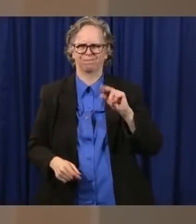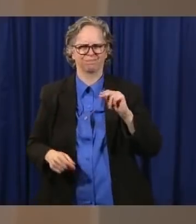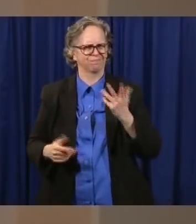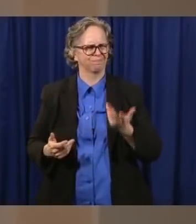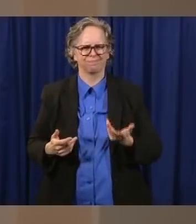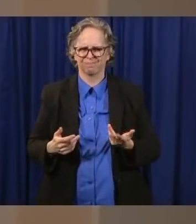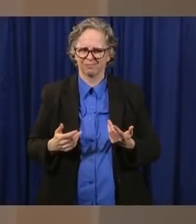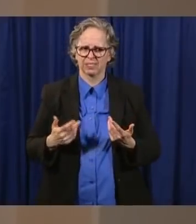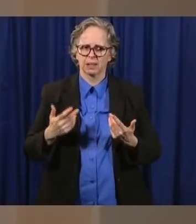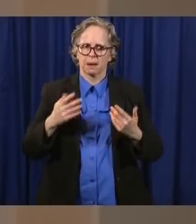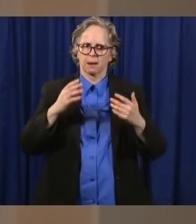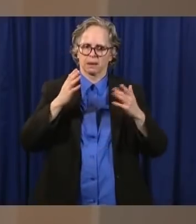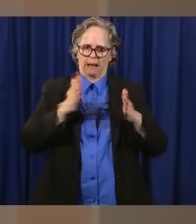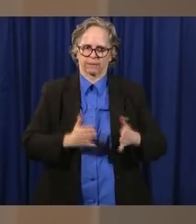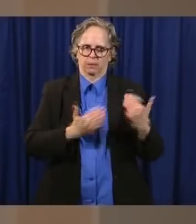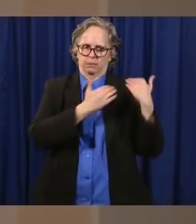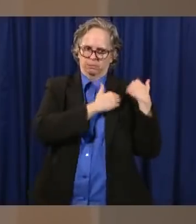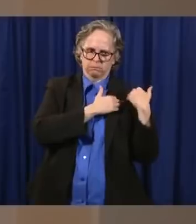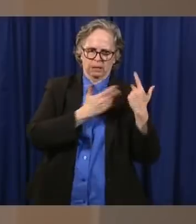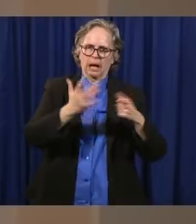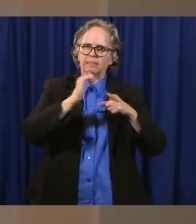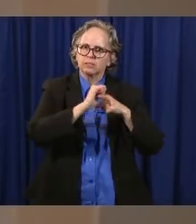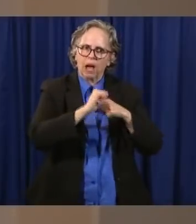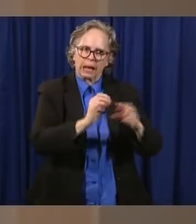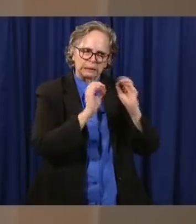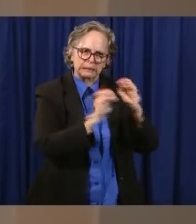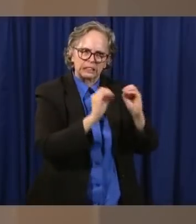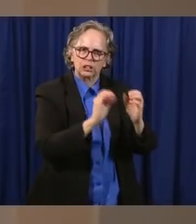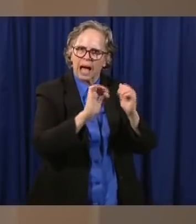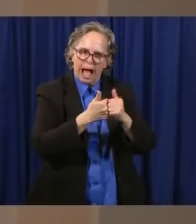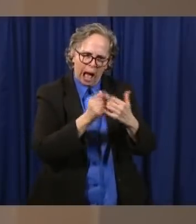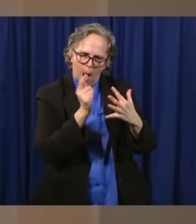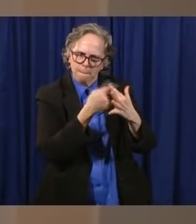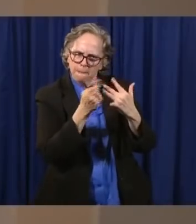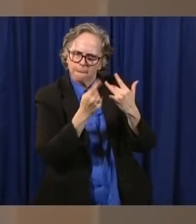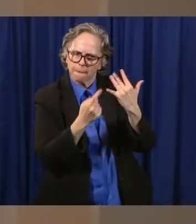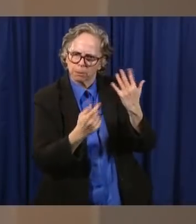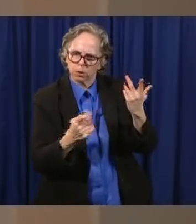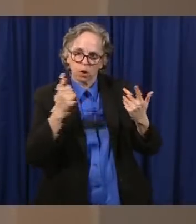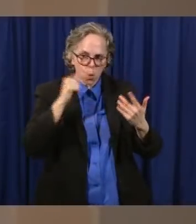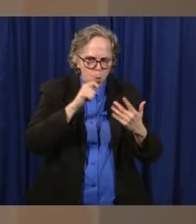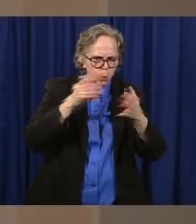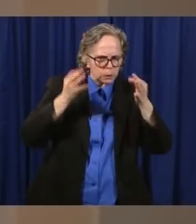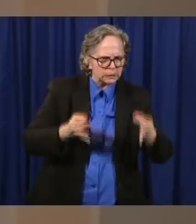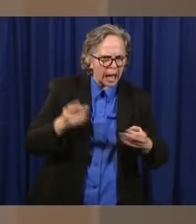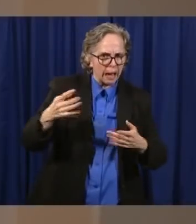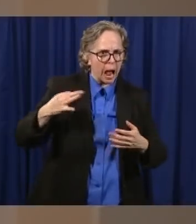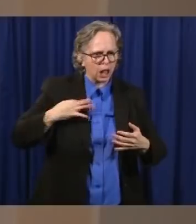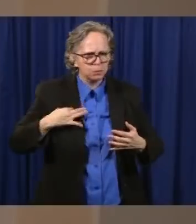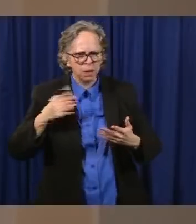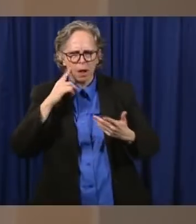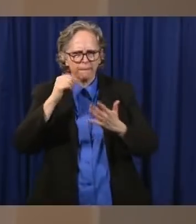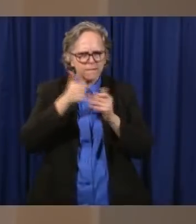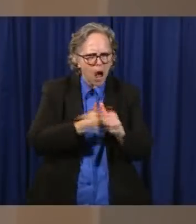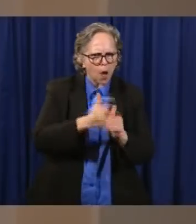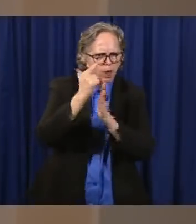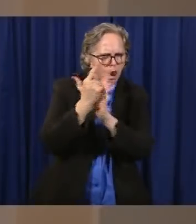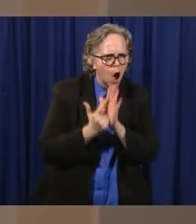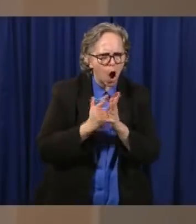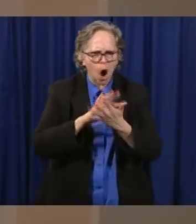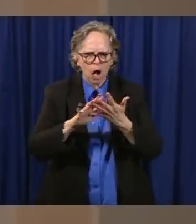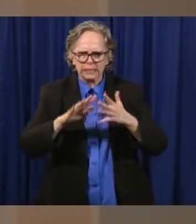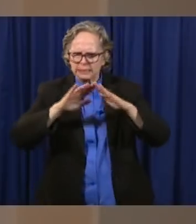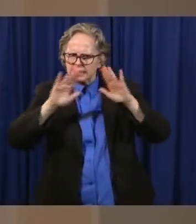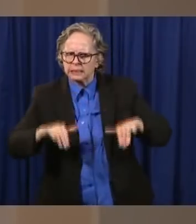out has to be trained. They have to know what the eligibility requirements are. They have to know how to process this through the system. So it's not